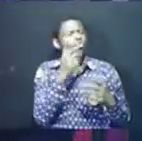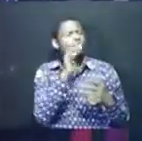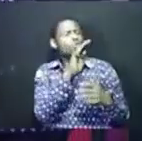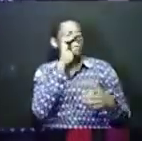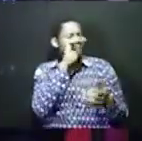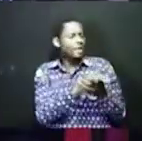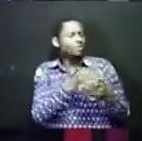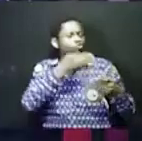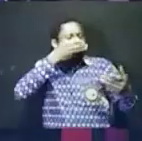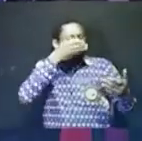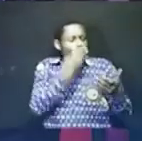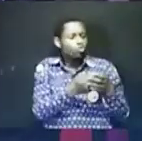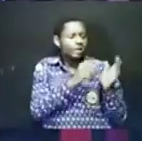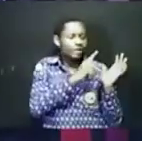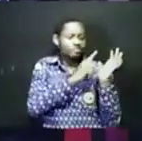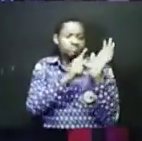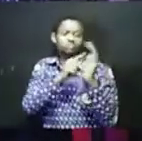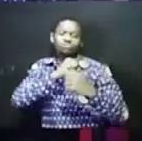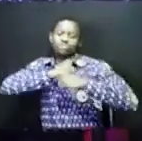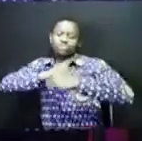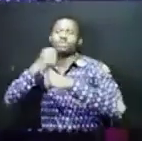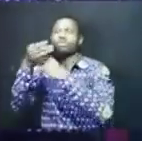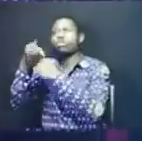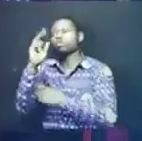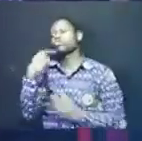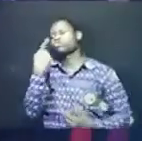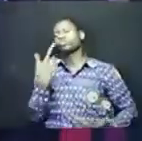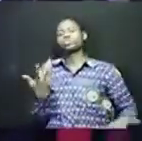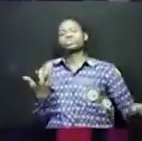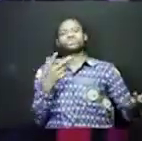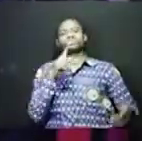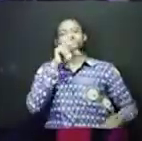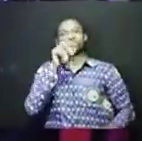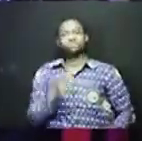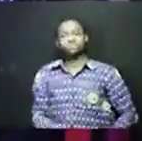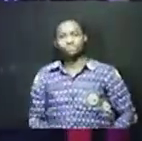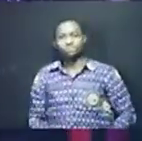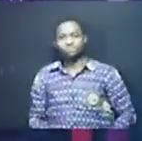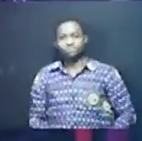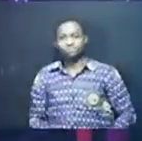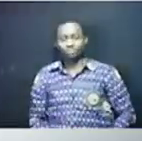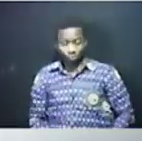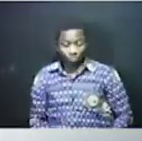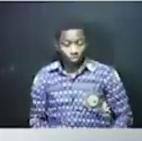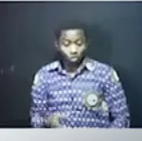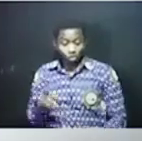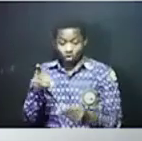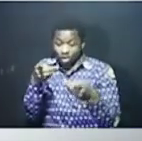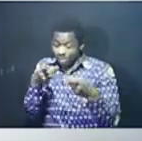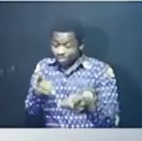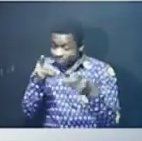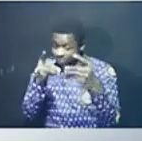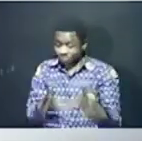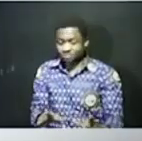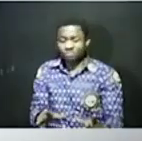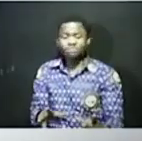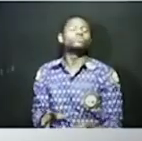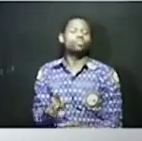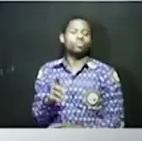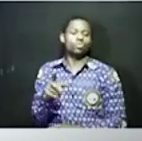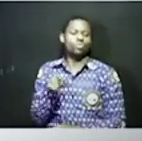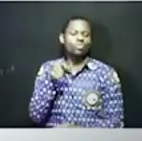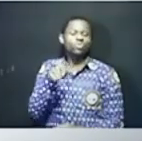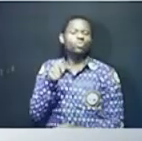See, the primary role of the disciples were to be witnesses to